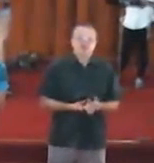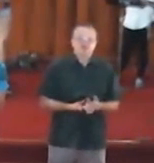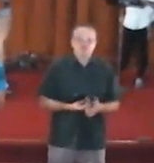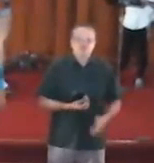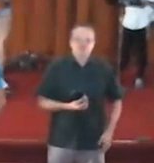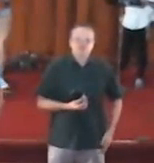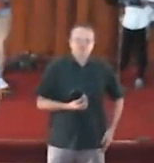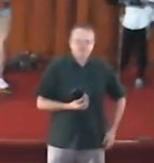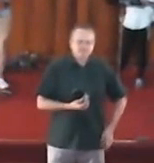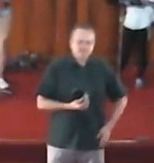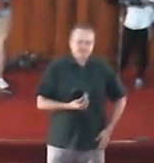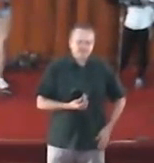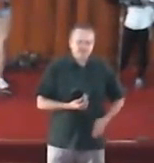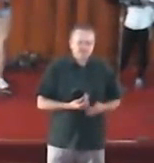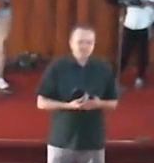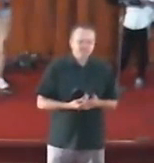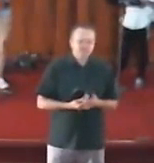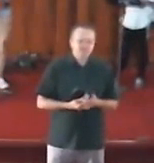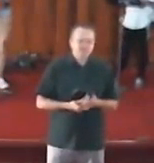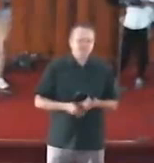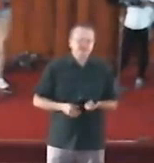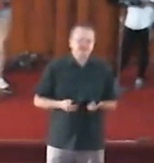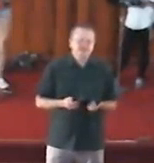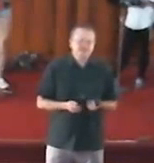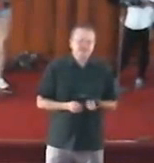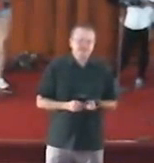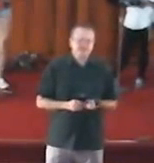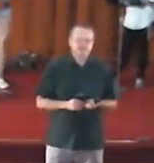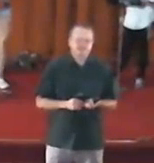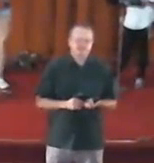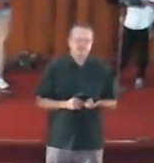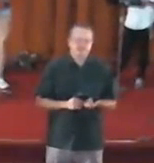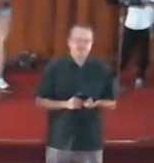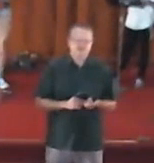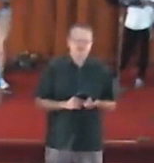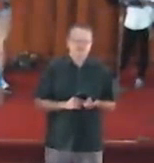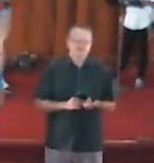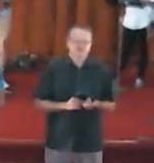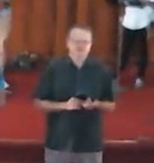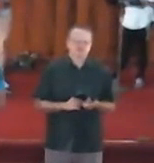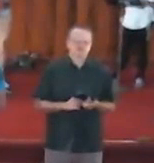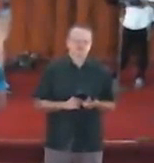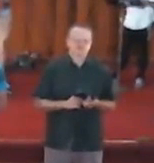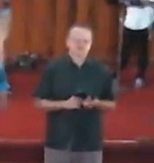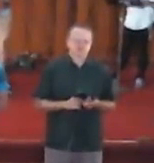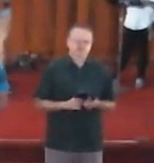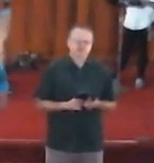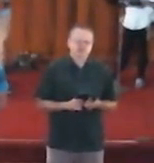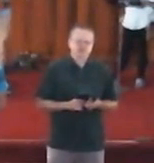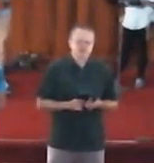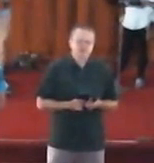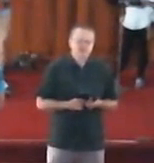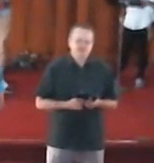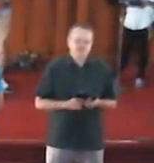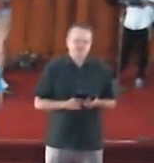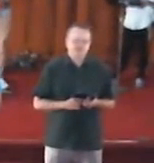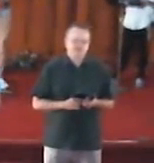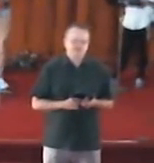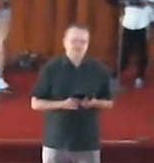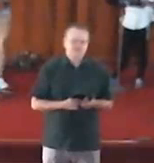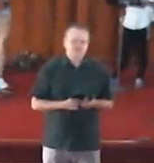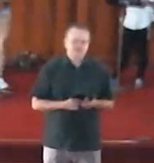tú rompas todo impedimento. And Lord, today we want to ask you to break any